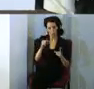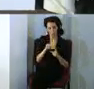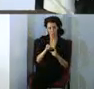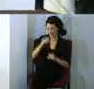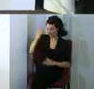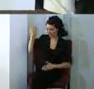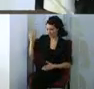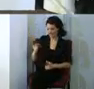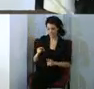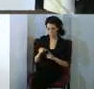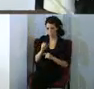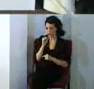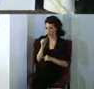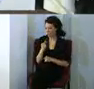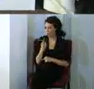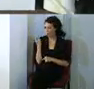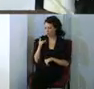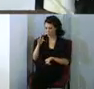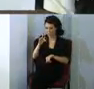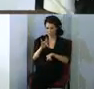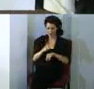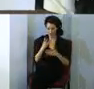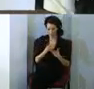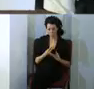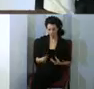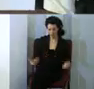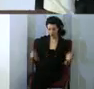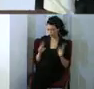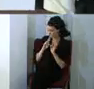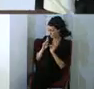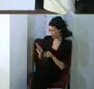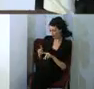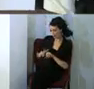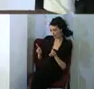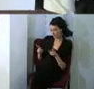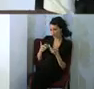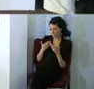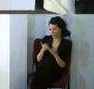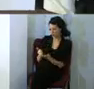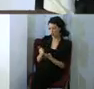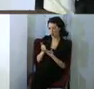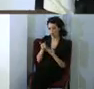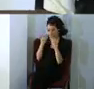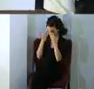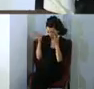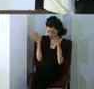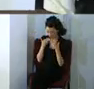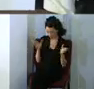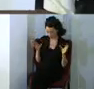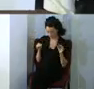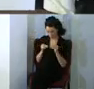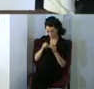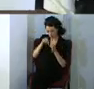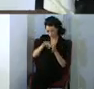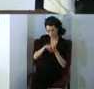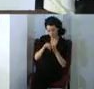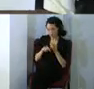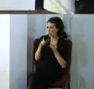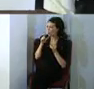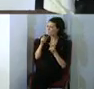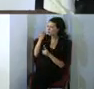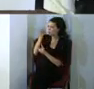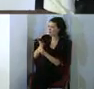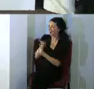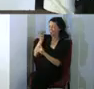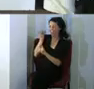only to touch us and to heal us and to respond to us, but helping us to open ourselves more and more to who you are.